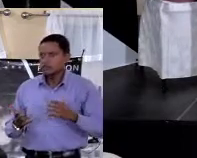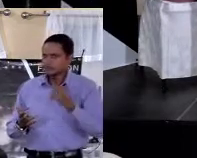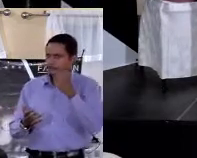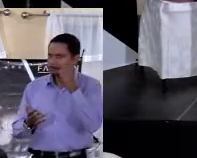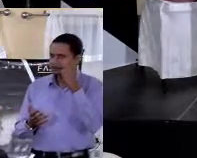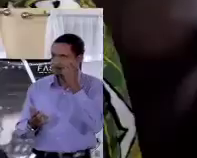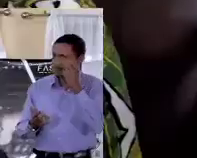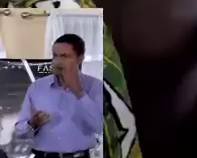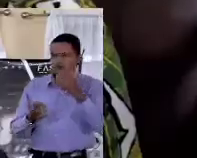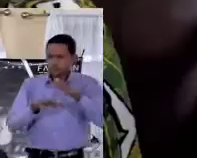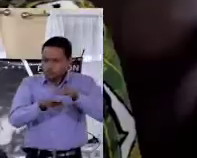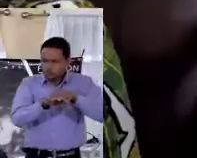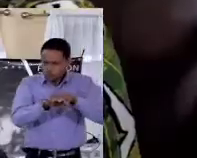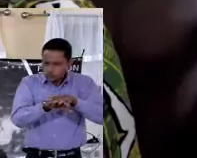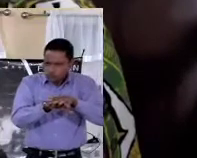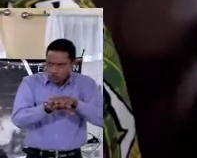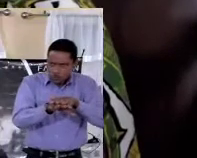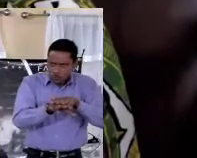relates to